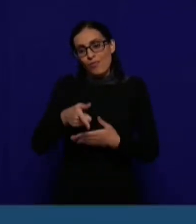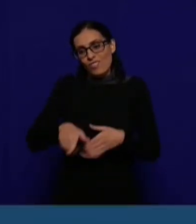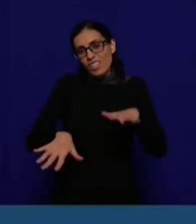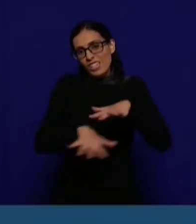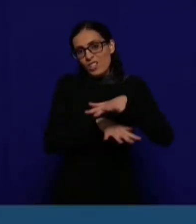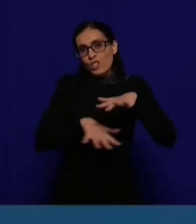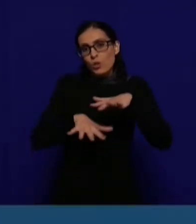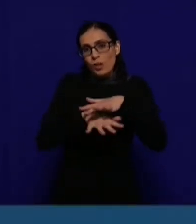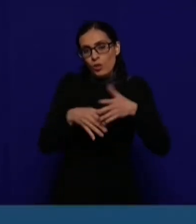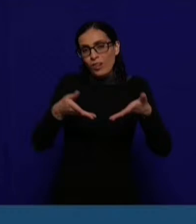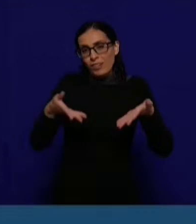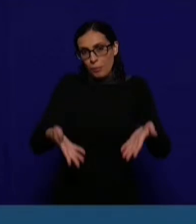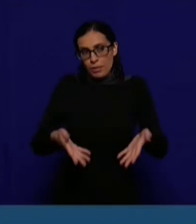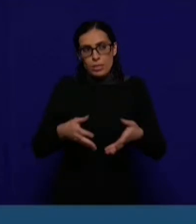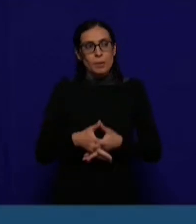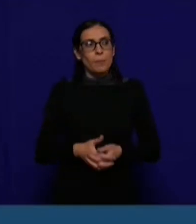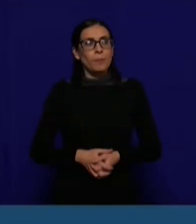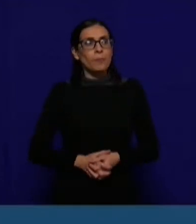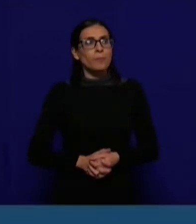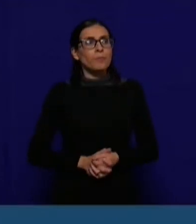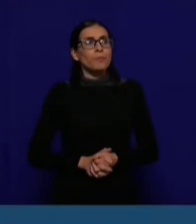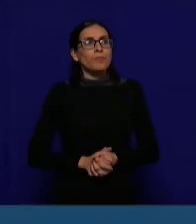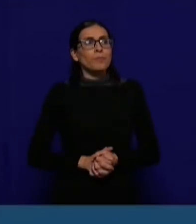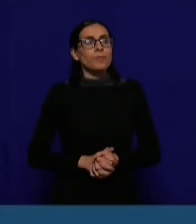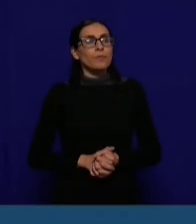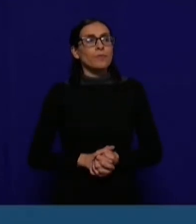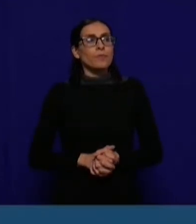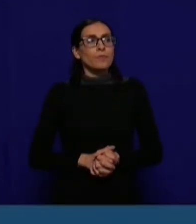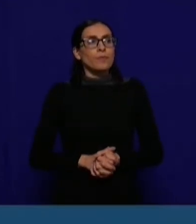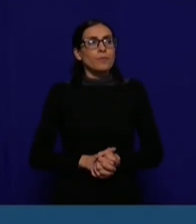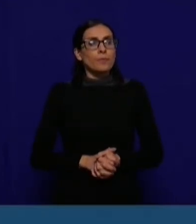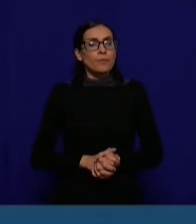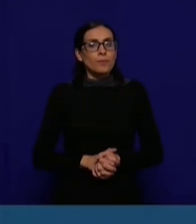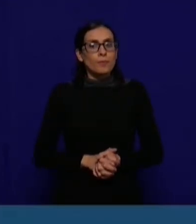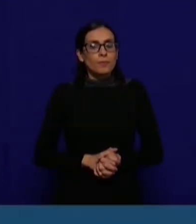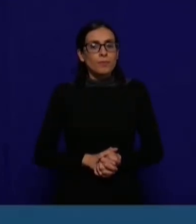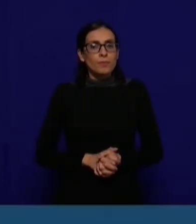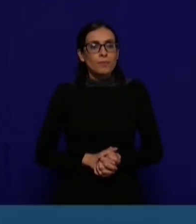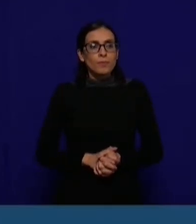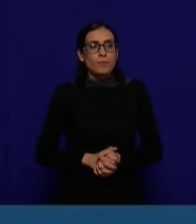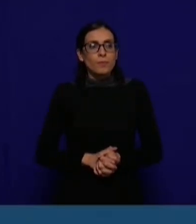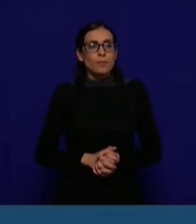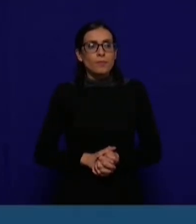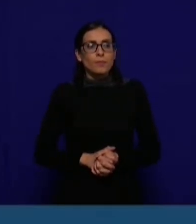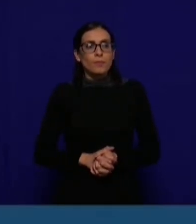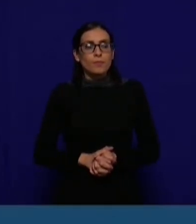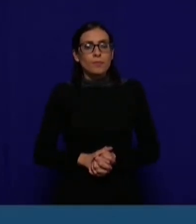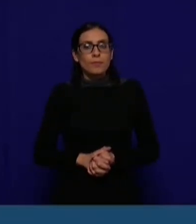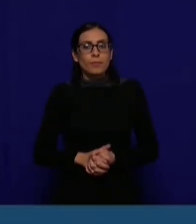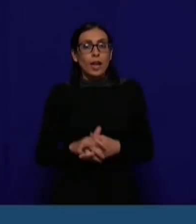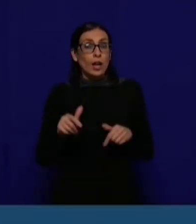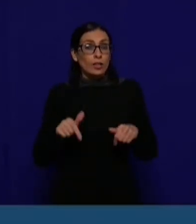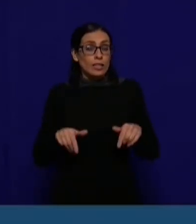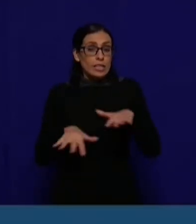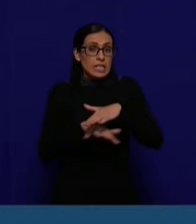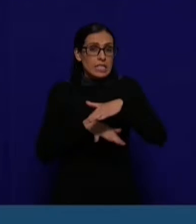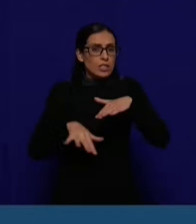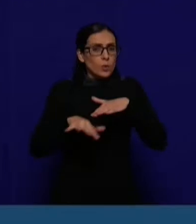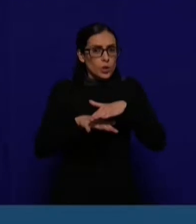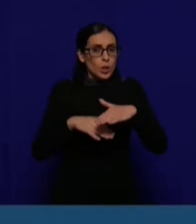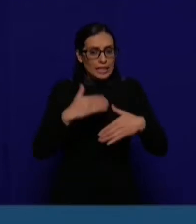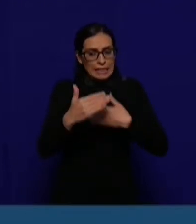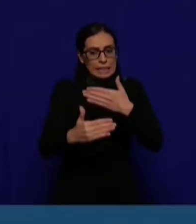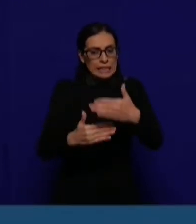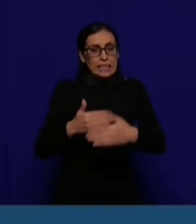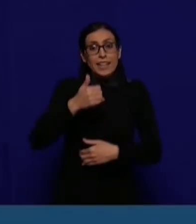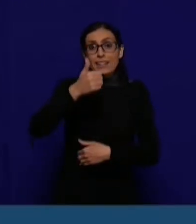qegħdin tal-pandemija. U din is-sitwazzjoni fejn aħna qegħdin naraw li sejrin tajjeb bin-numru